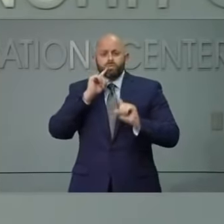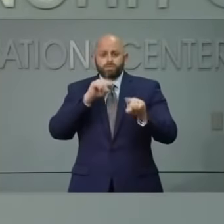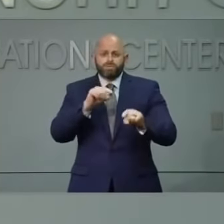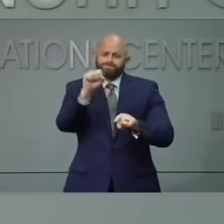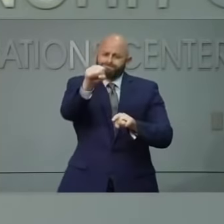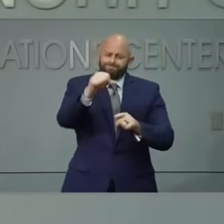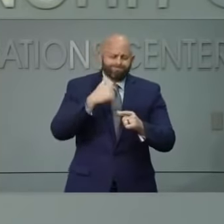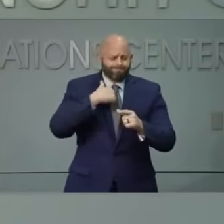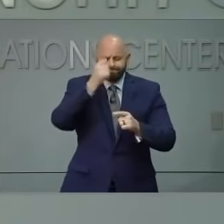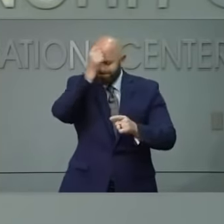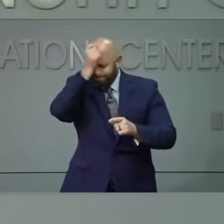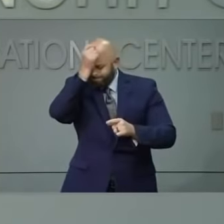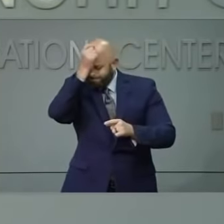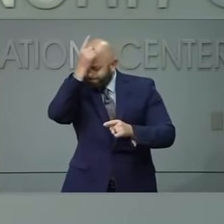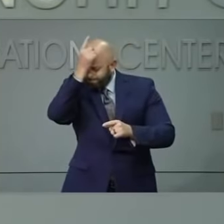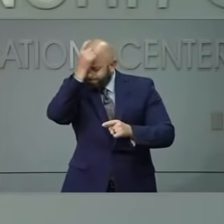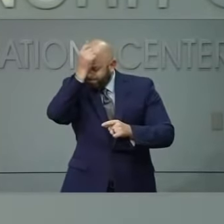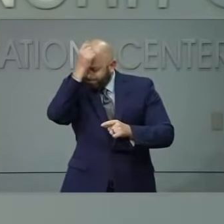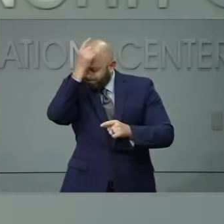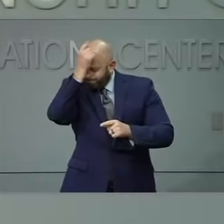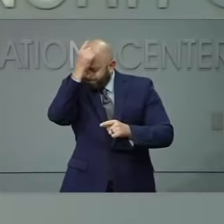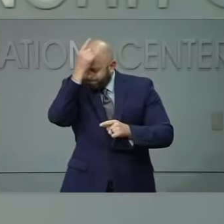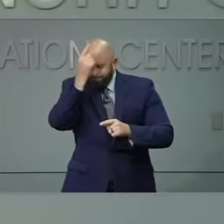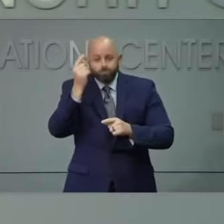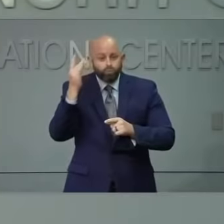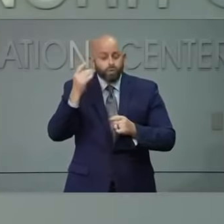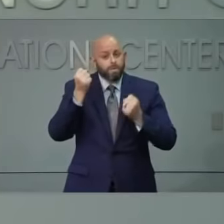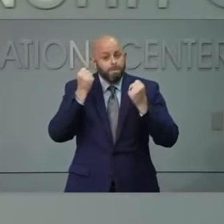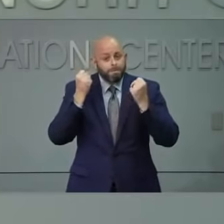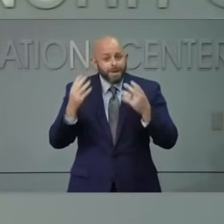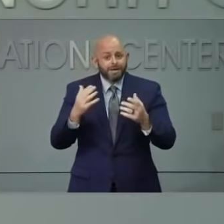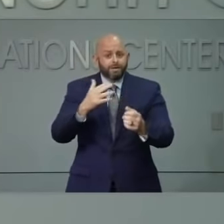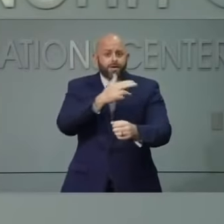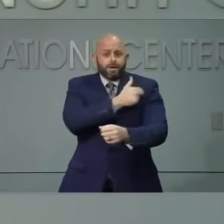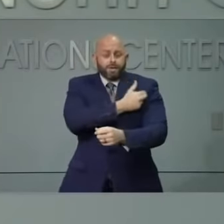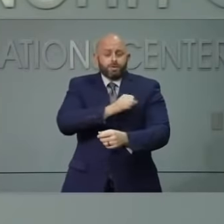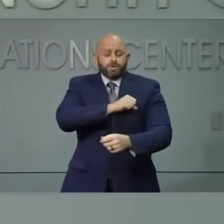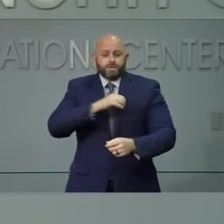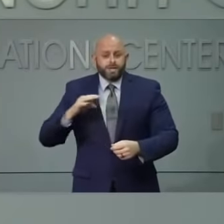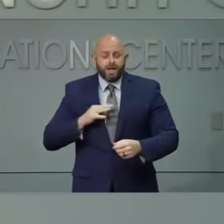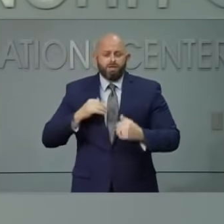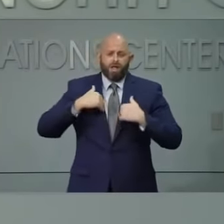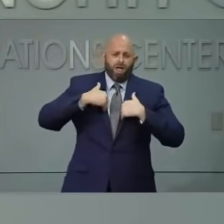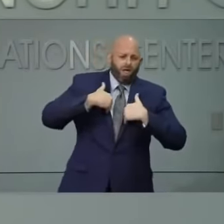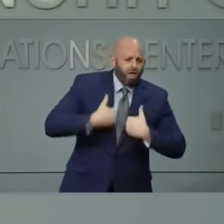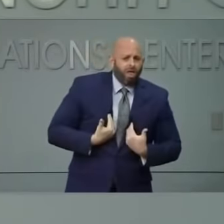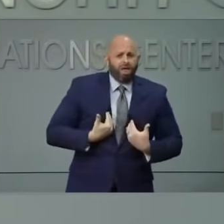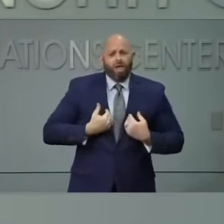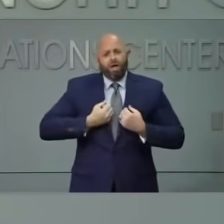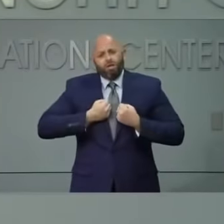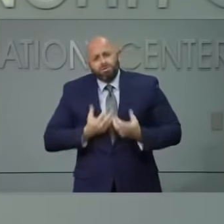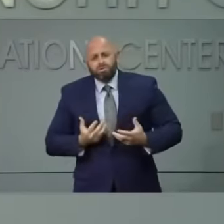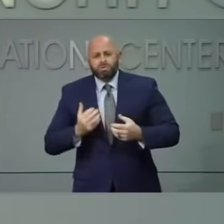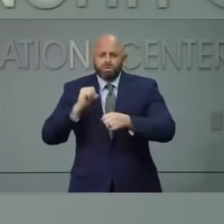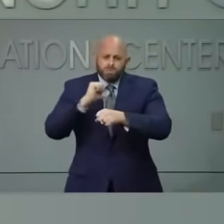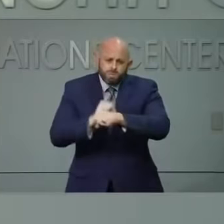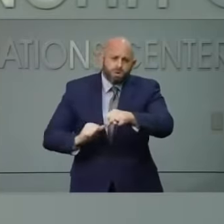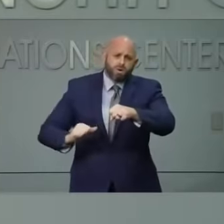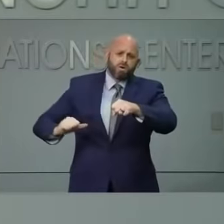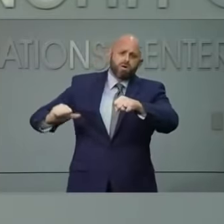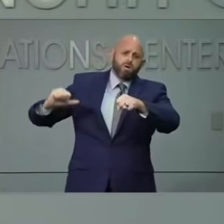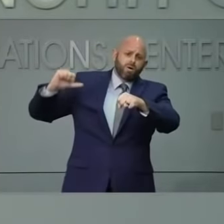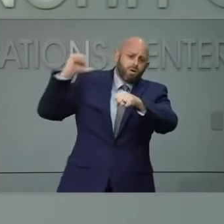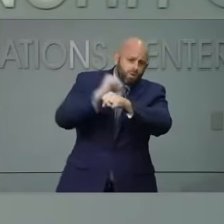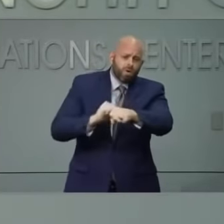because many of them are tired and frustrated because they are on the front line, and when they see people